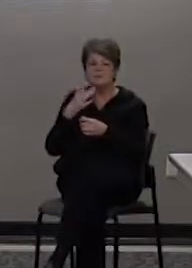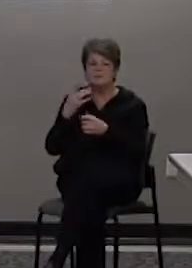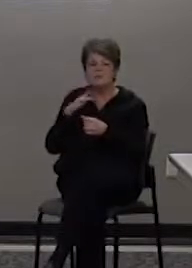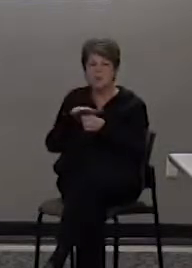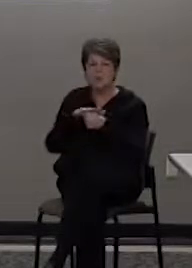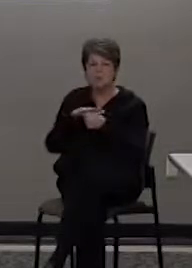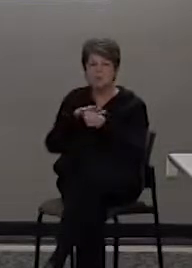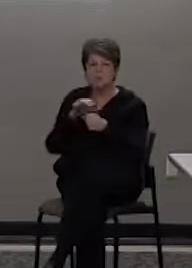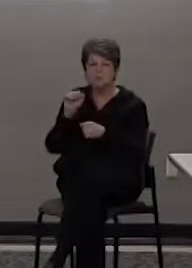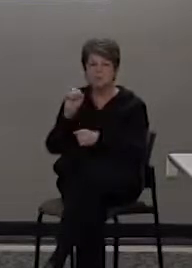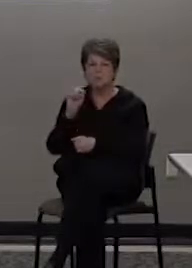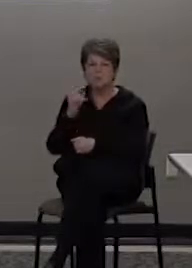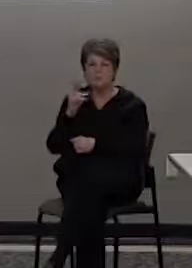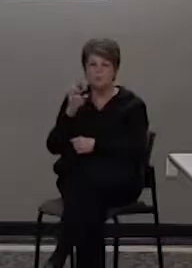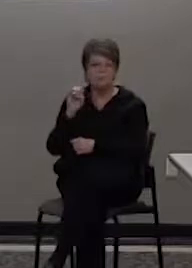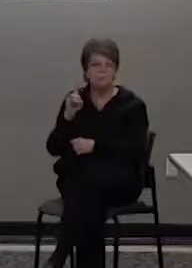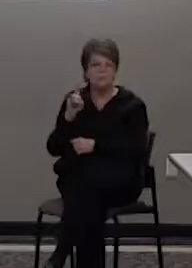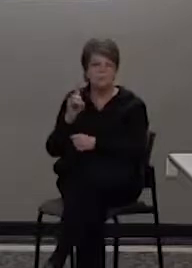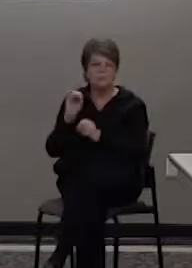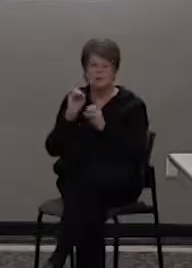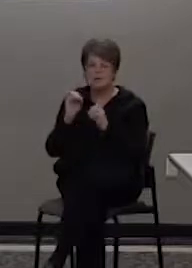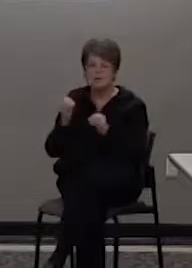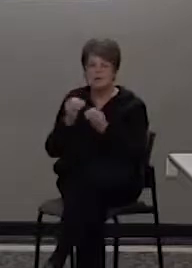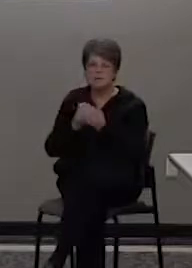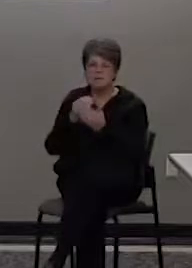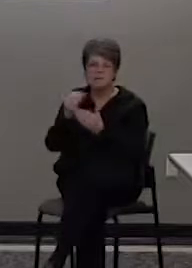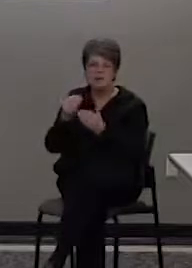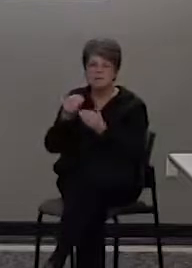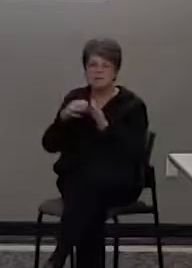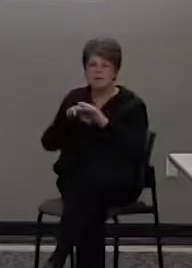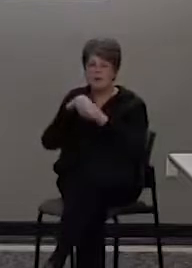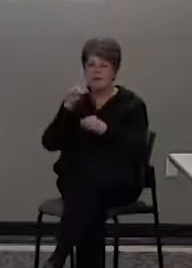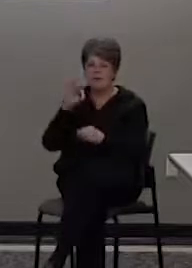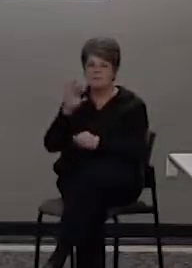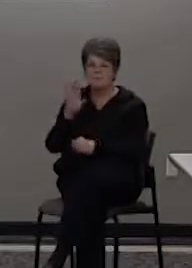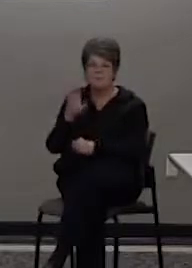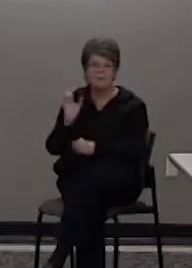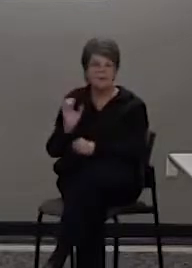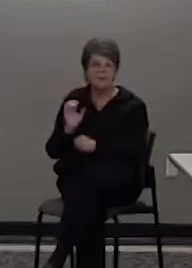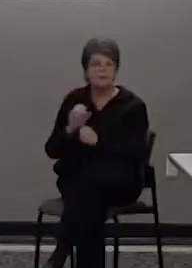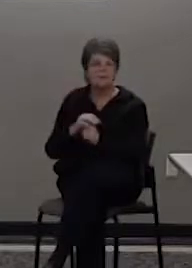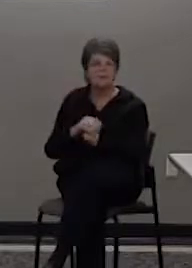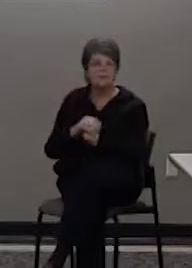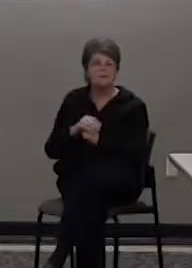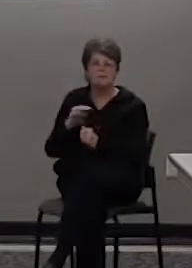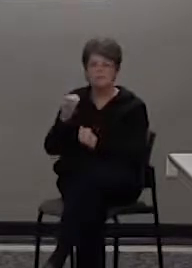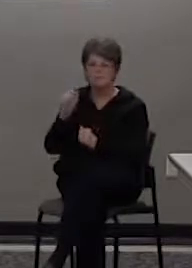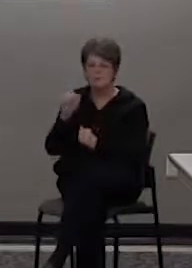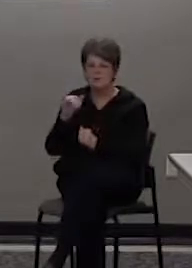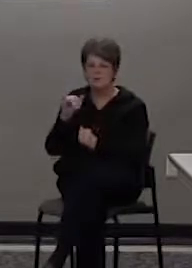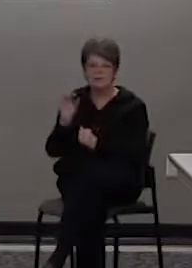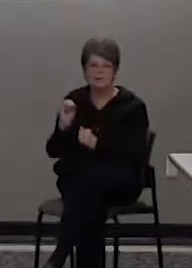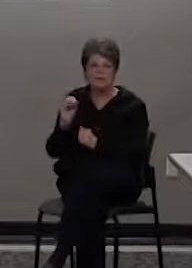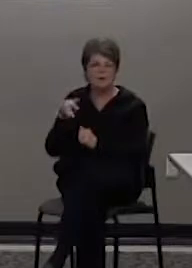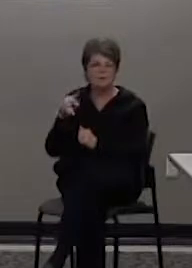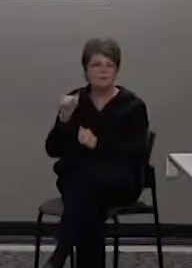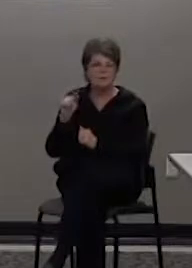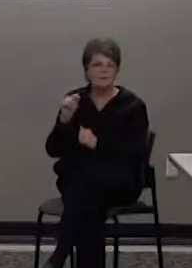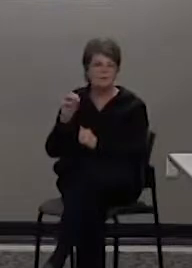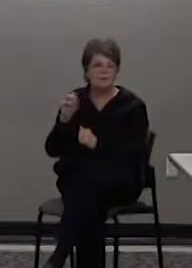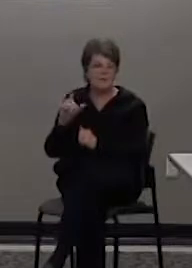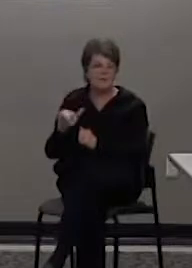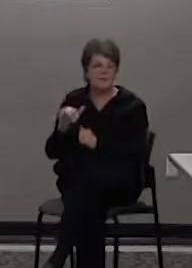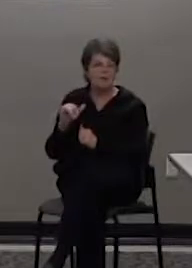sourced, you know, nothing is bought from outside of Boyle County, Mario